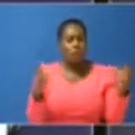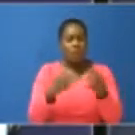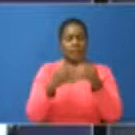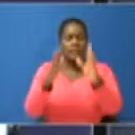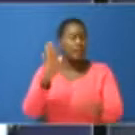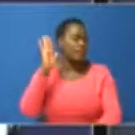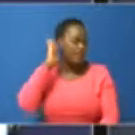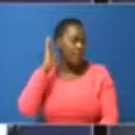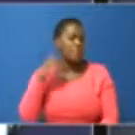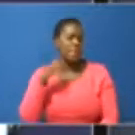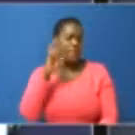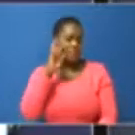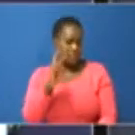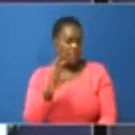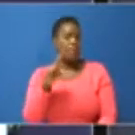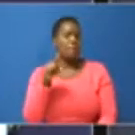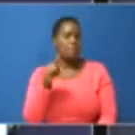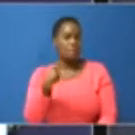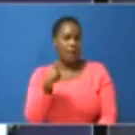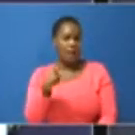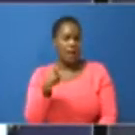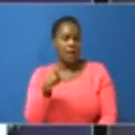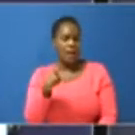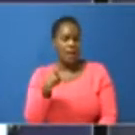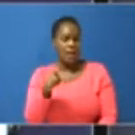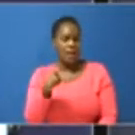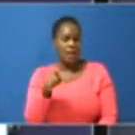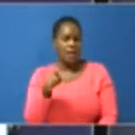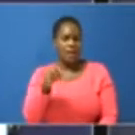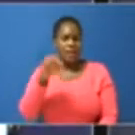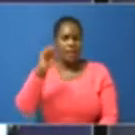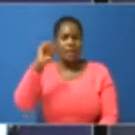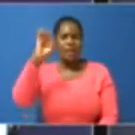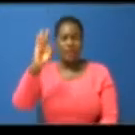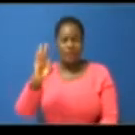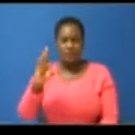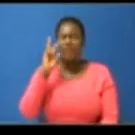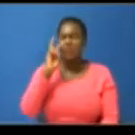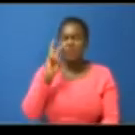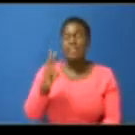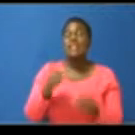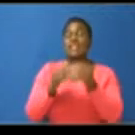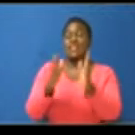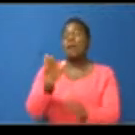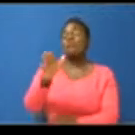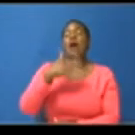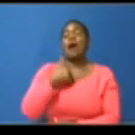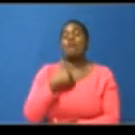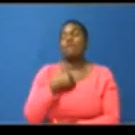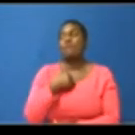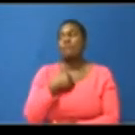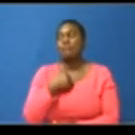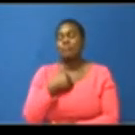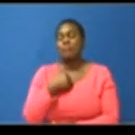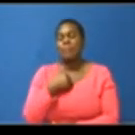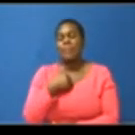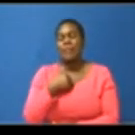listening to him i could see if he stays this course the if you can see a leader in the making